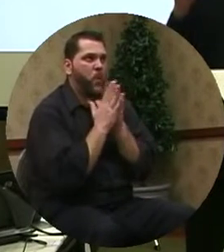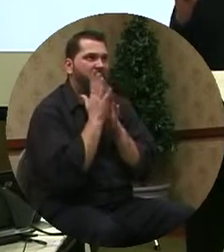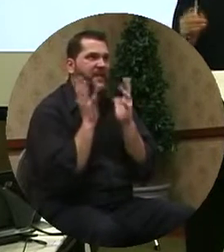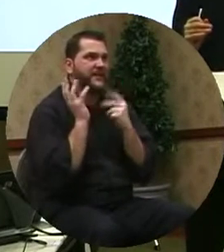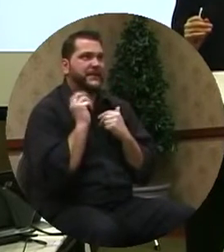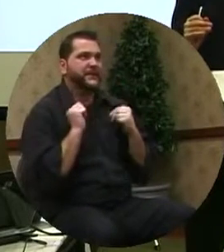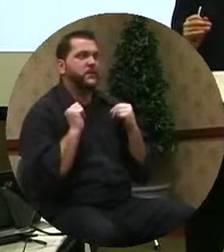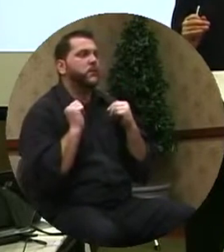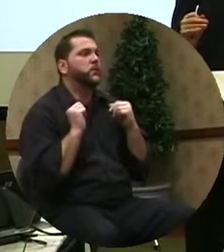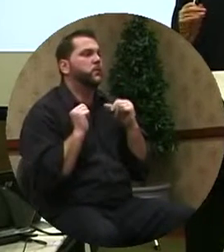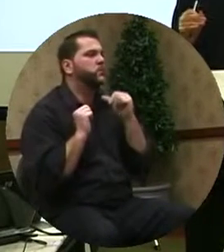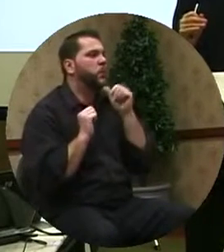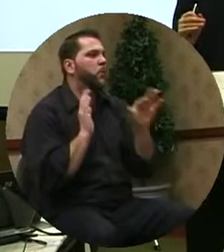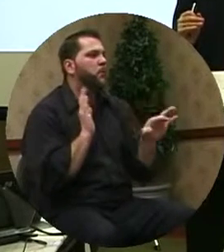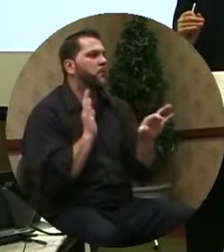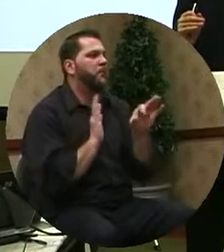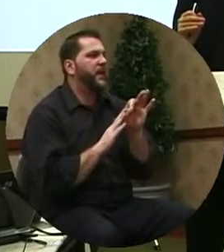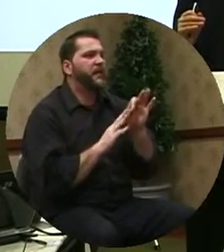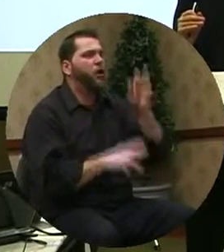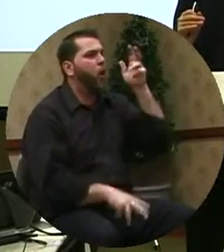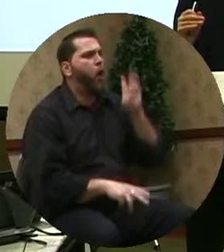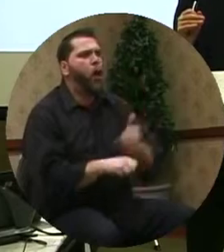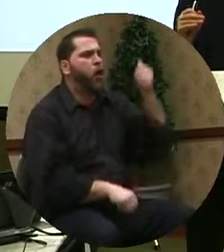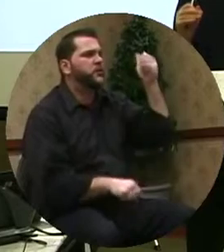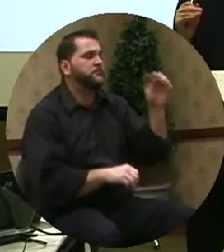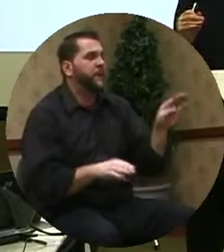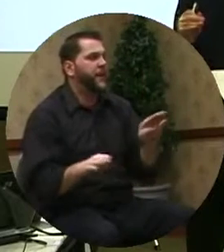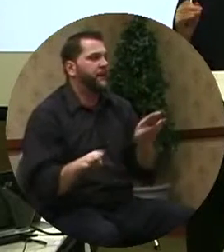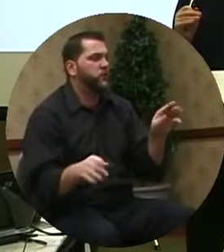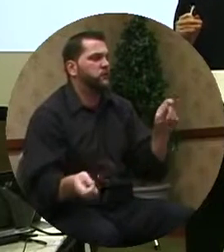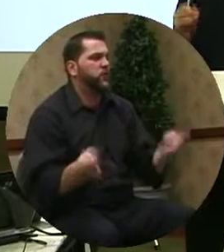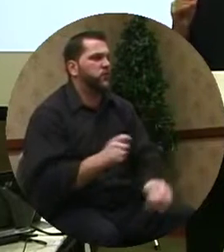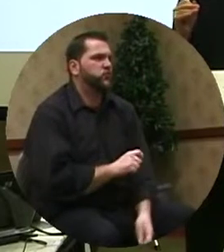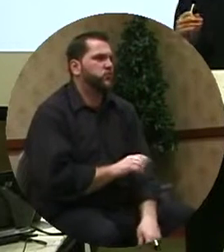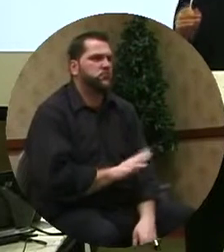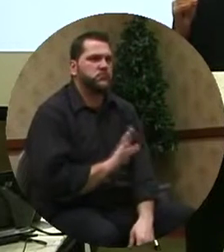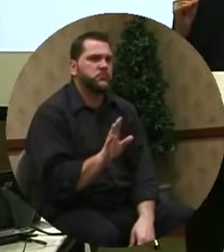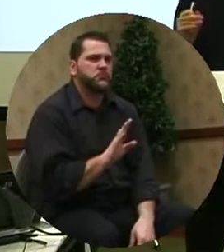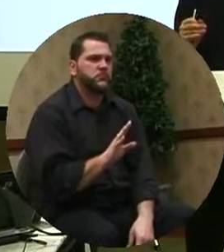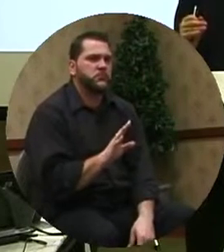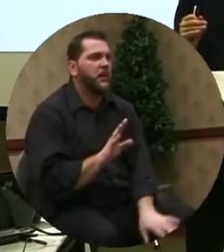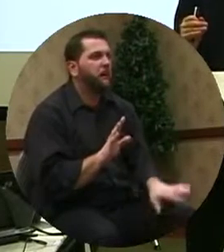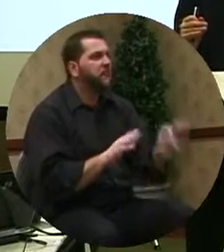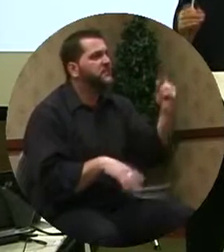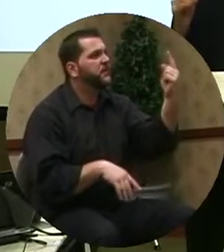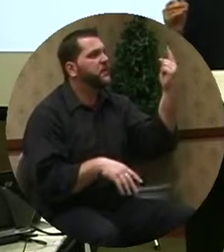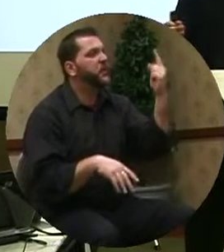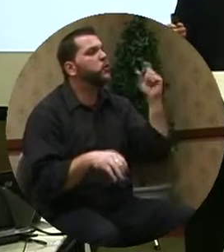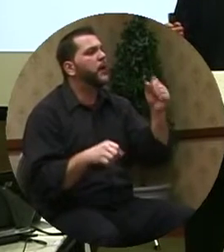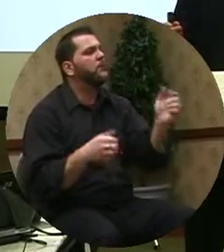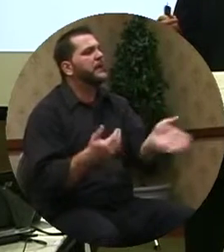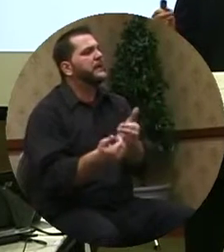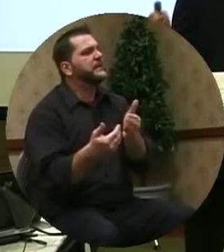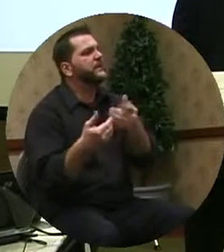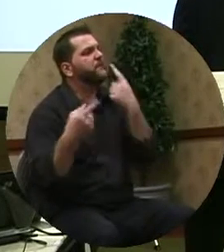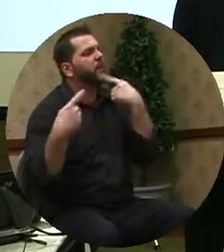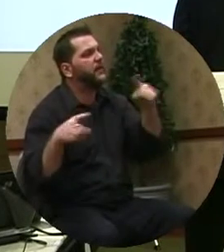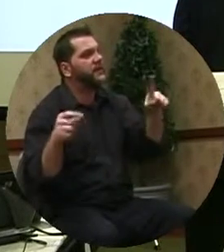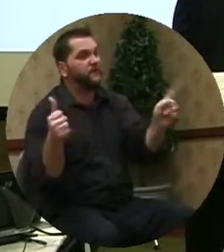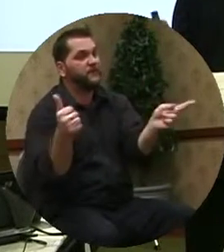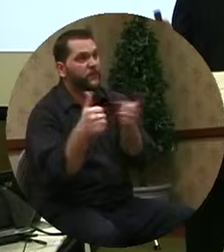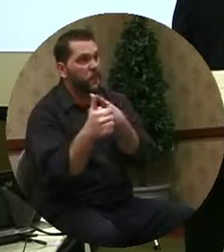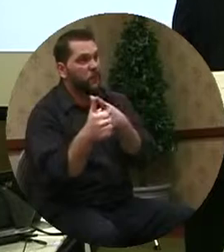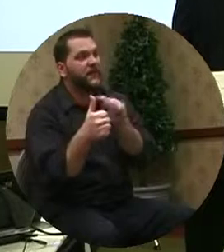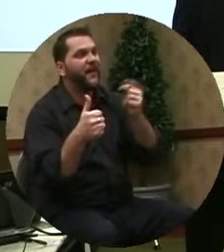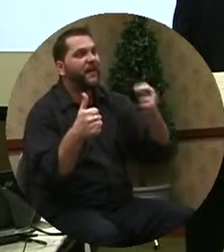that is most difficult to change. Choose something that you think you can be effective with and get some momentum with the